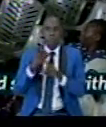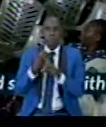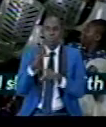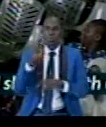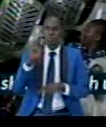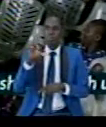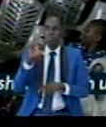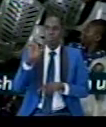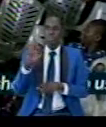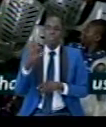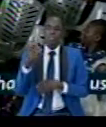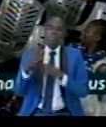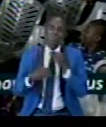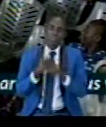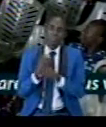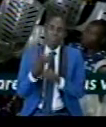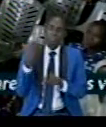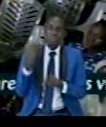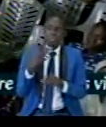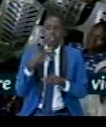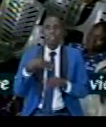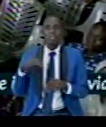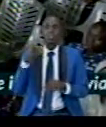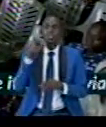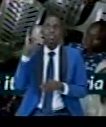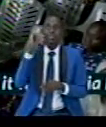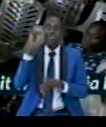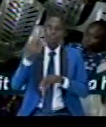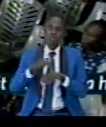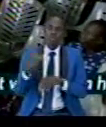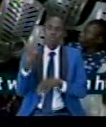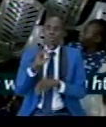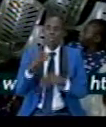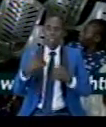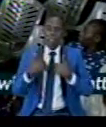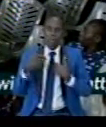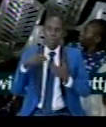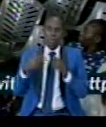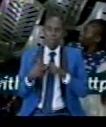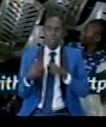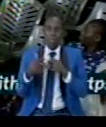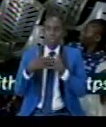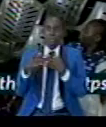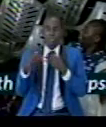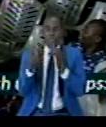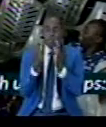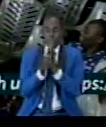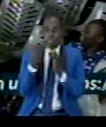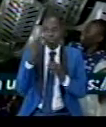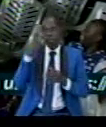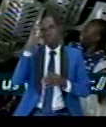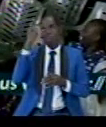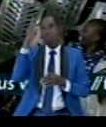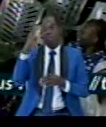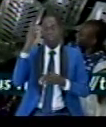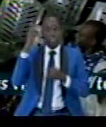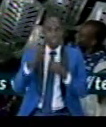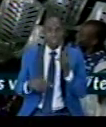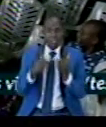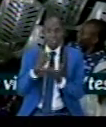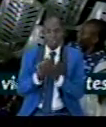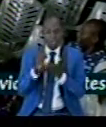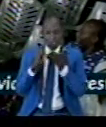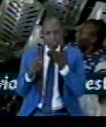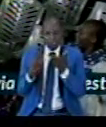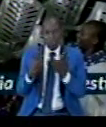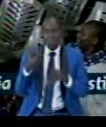said we should lay our hands where we have the problem, I obeyed, and after the prayer, the last amen, I checked, and I